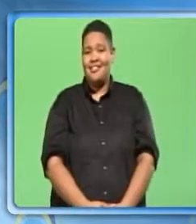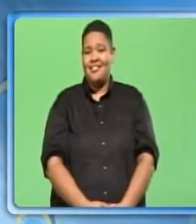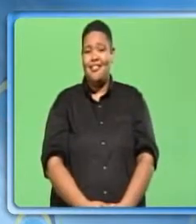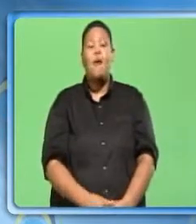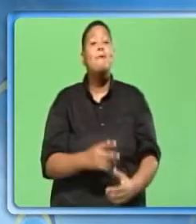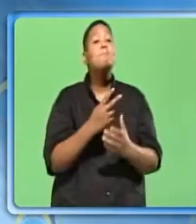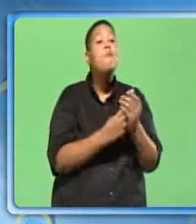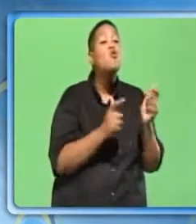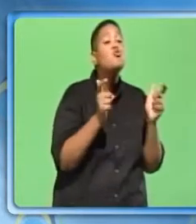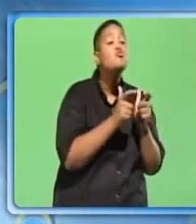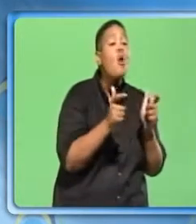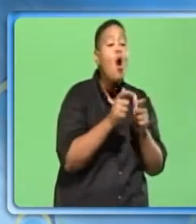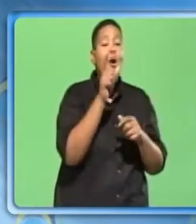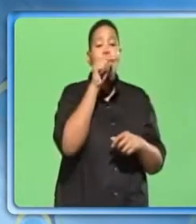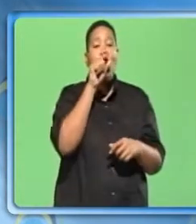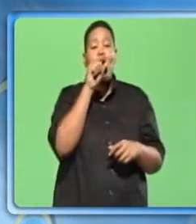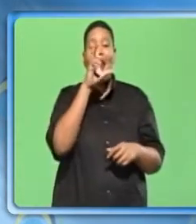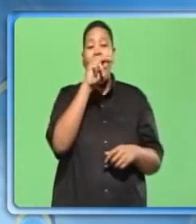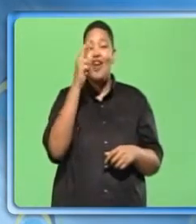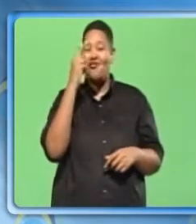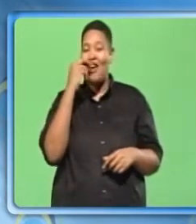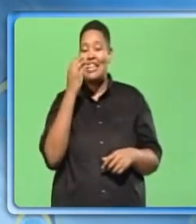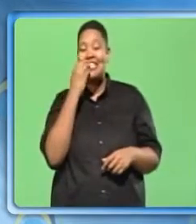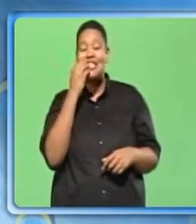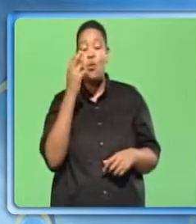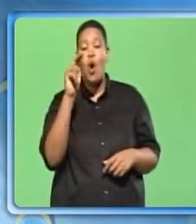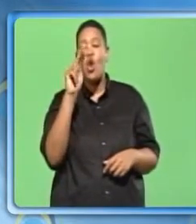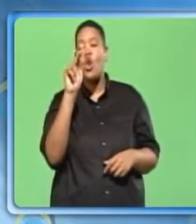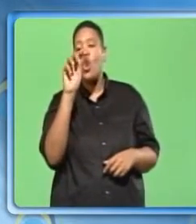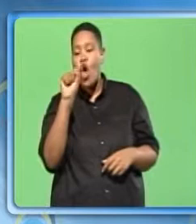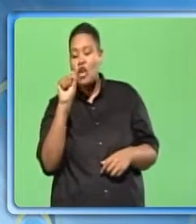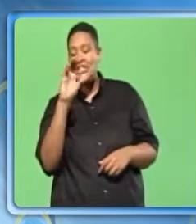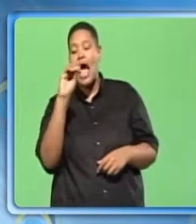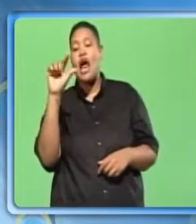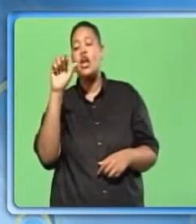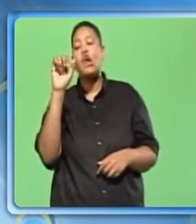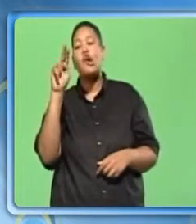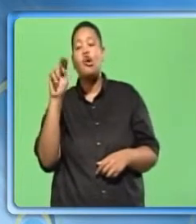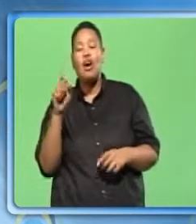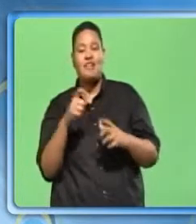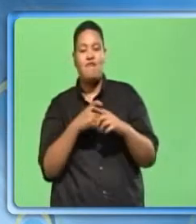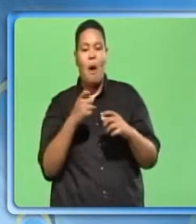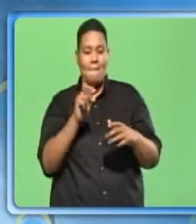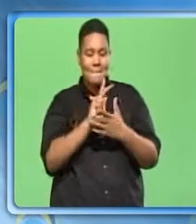Both the small bird and the rat eat nuts and grains from plants as well as insects.